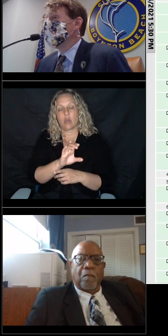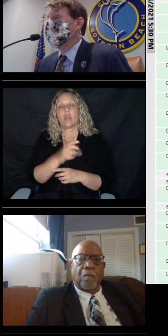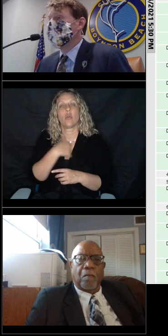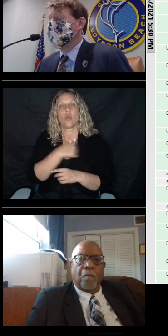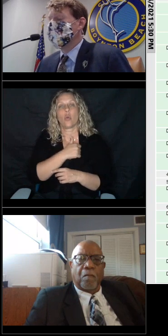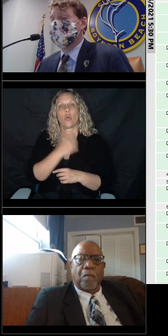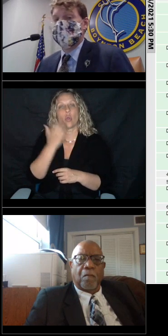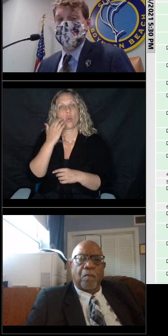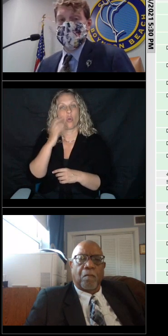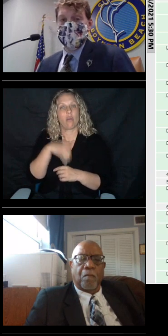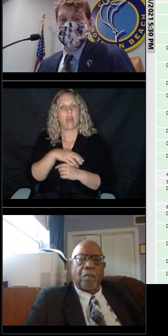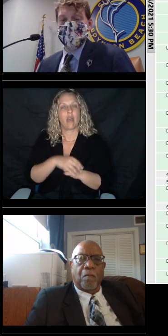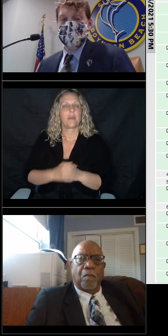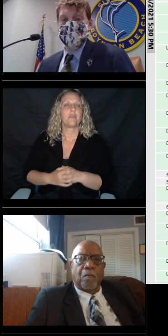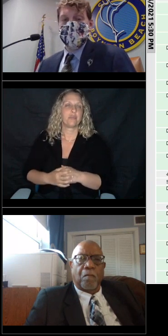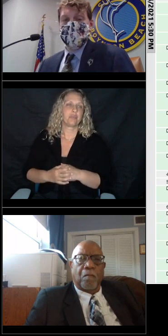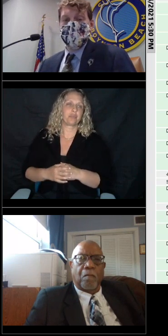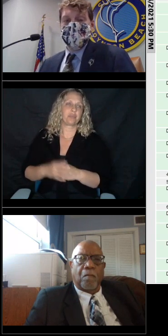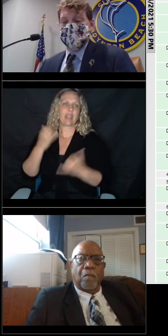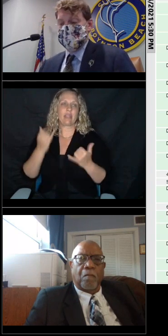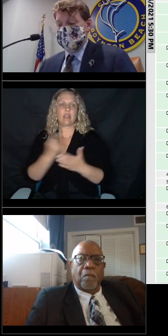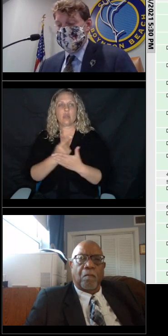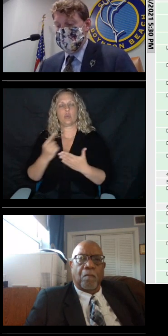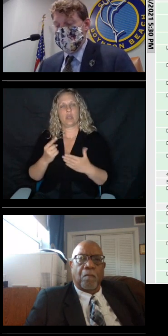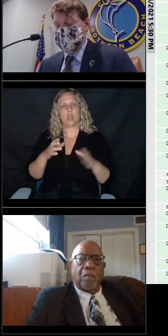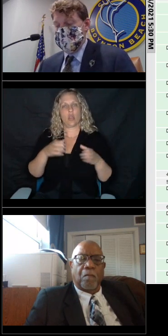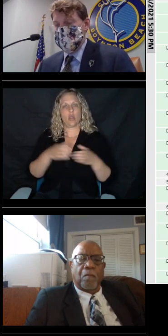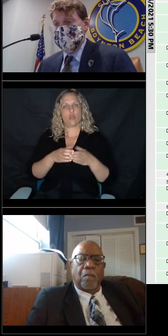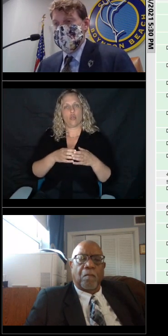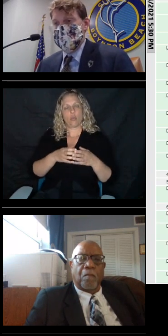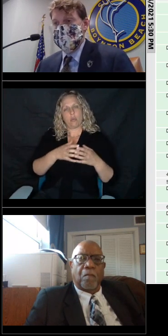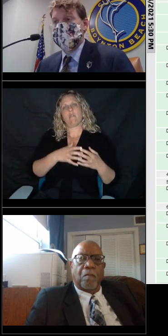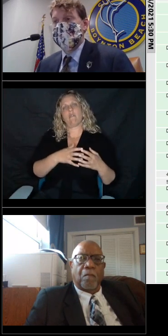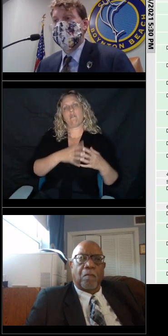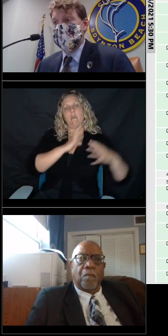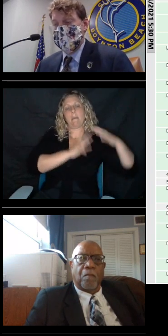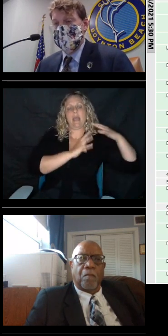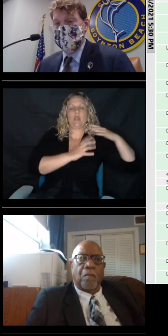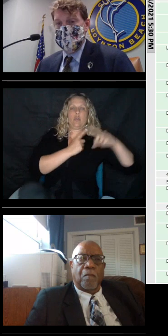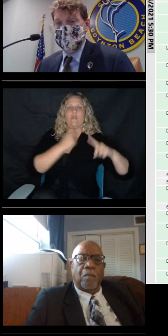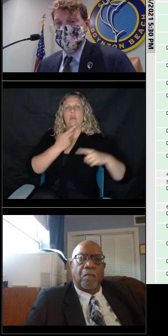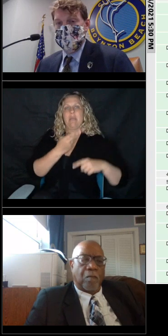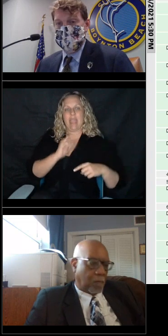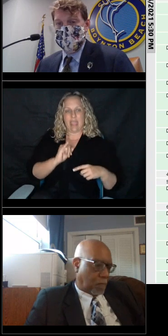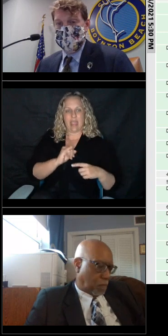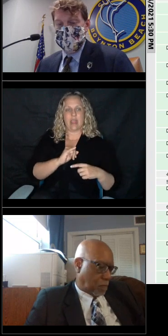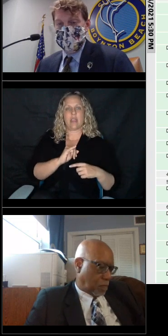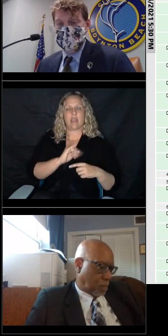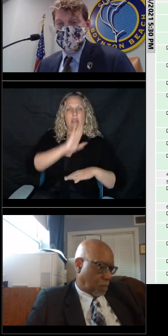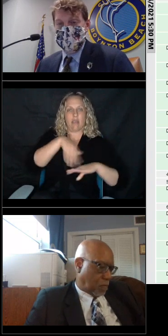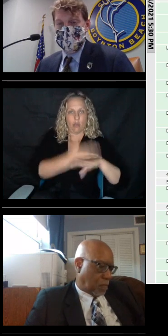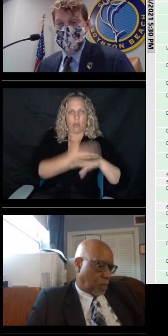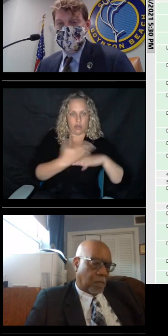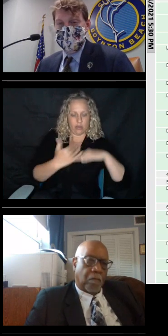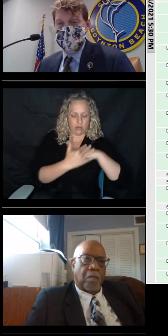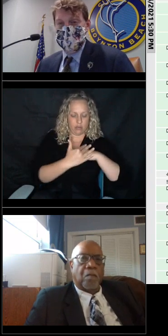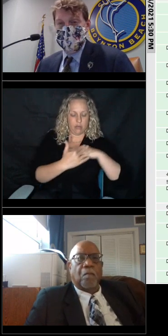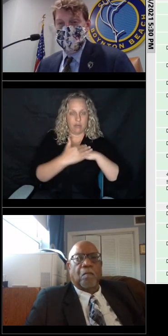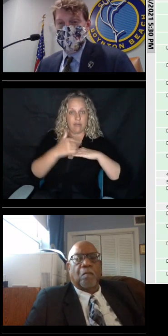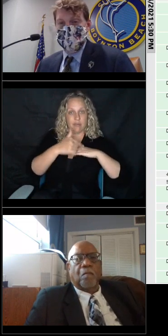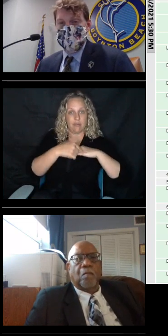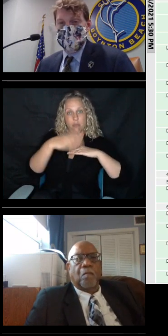know that this week, a group of migrants from Haiti reached the shore of Boynton, and it's not the first time since the year